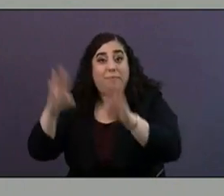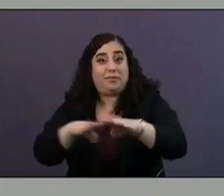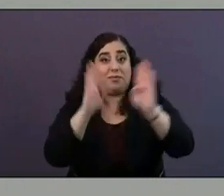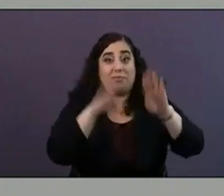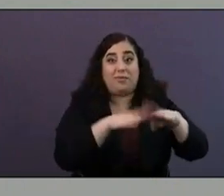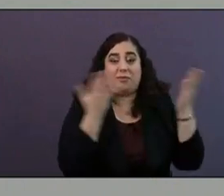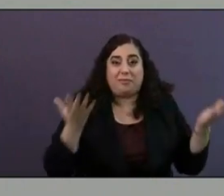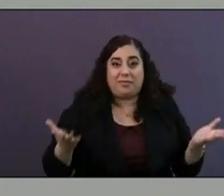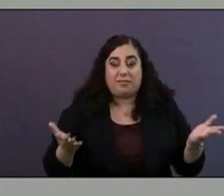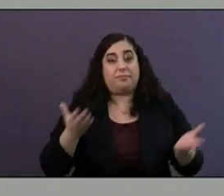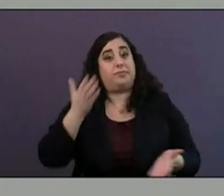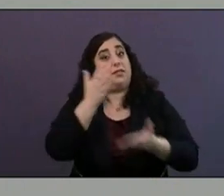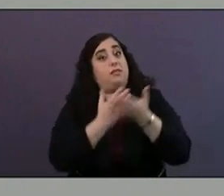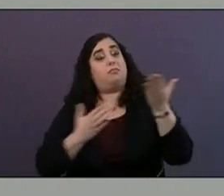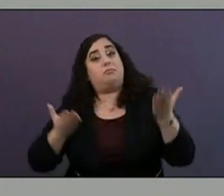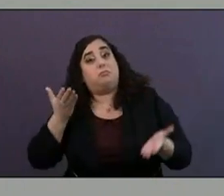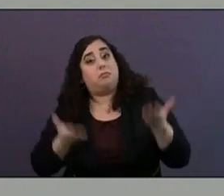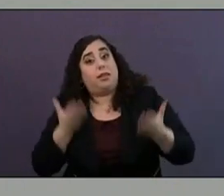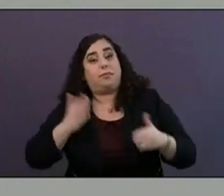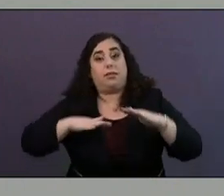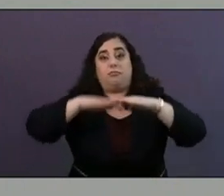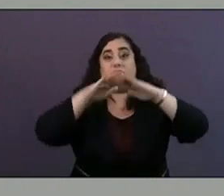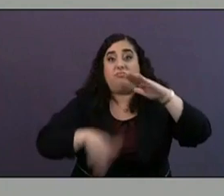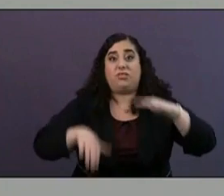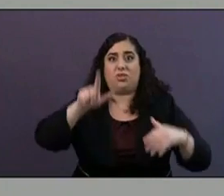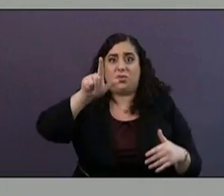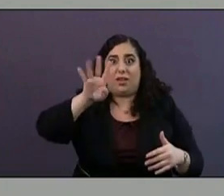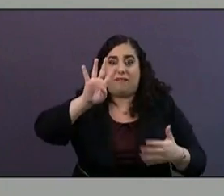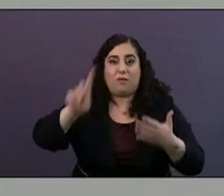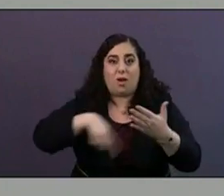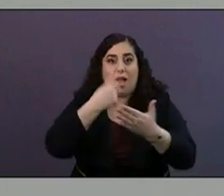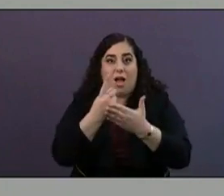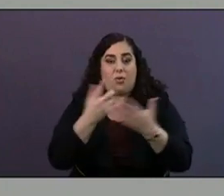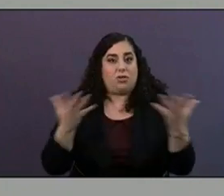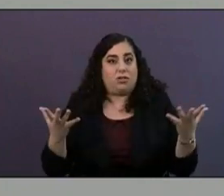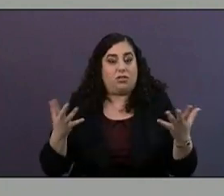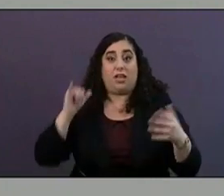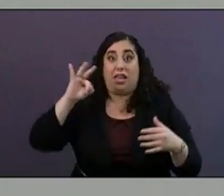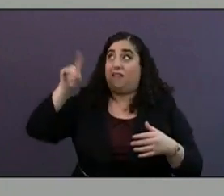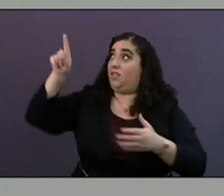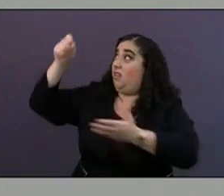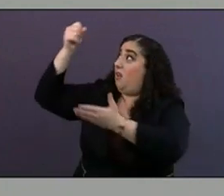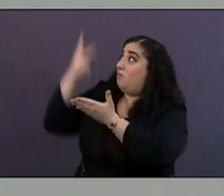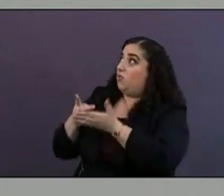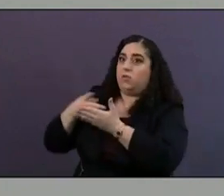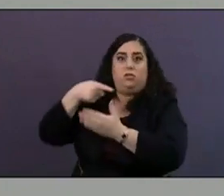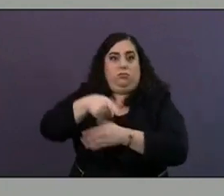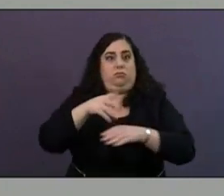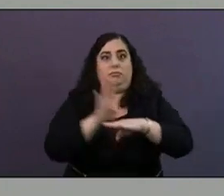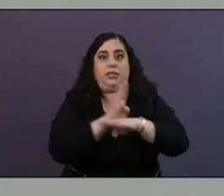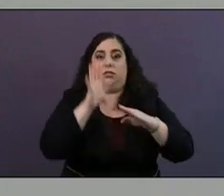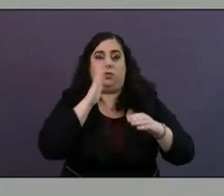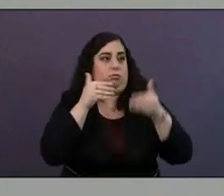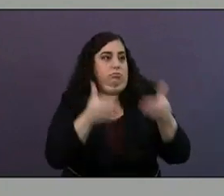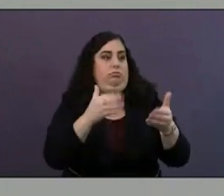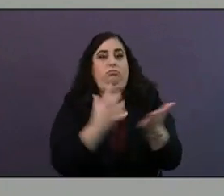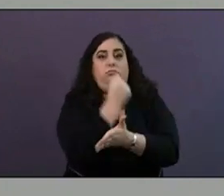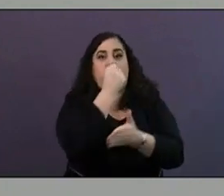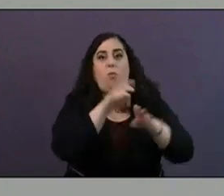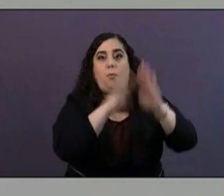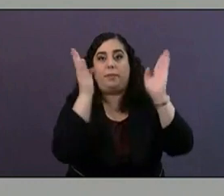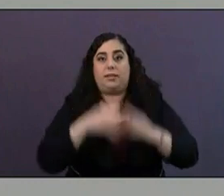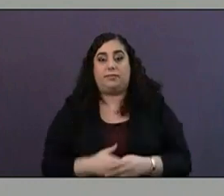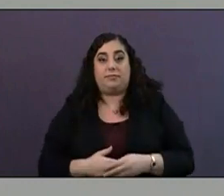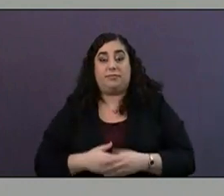within 24 hours. Ramping up the economy, though, is not going to happen overnight. It's going to demand